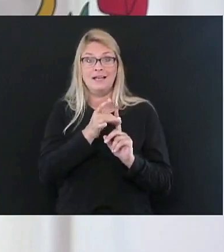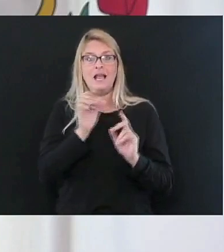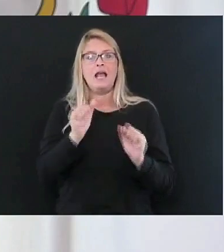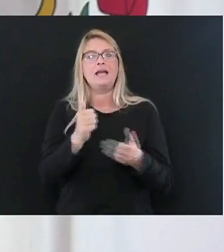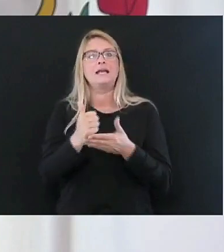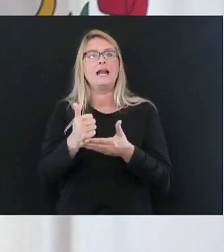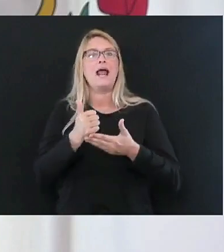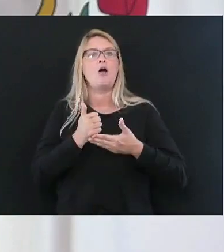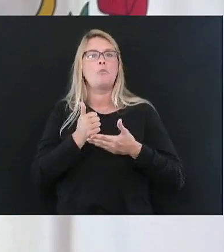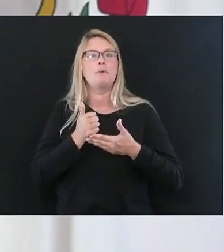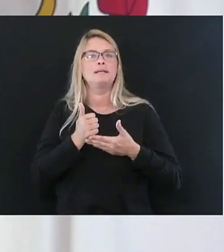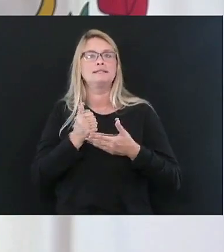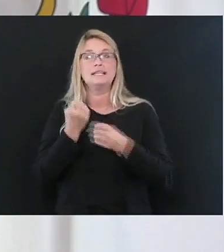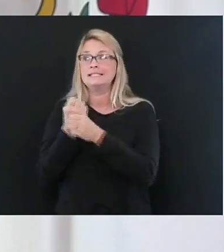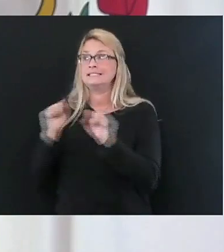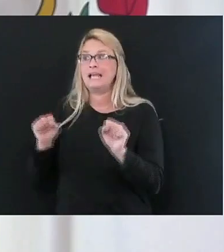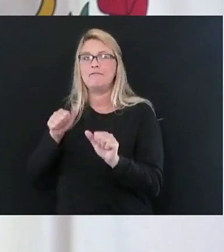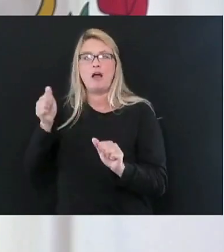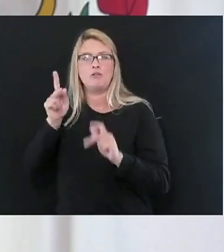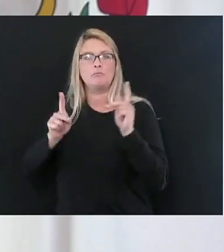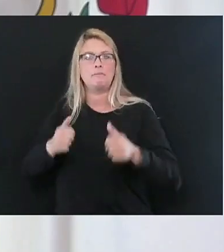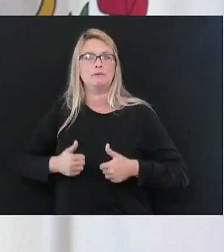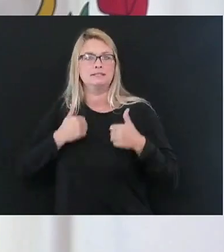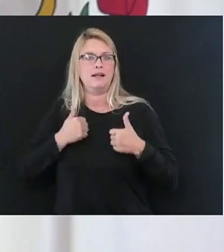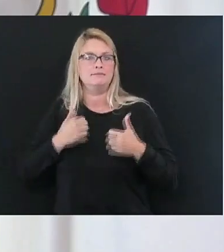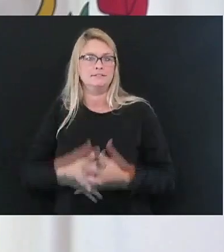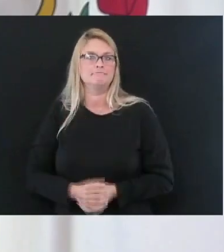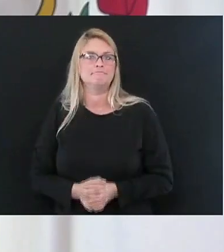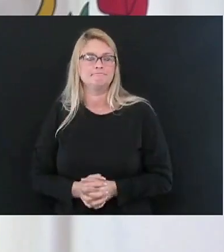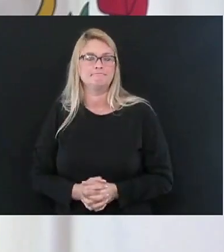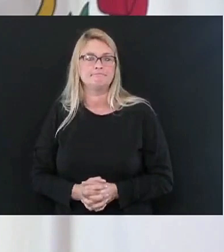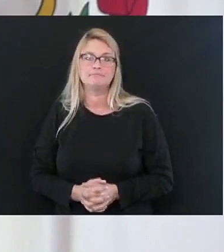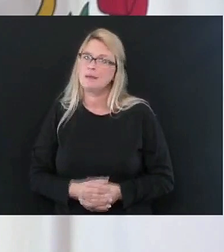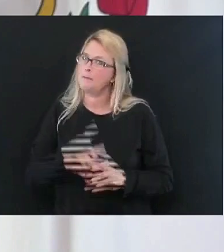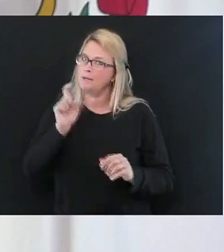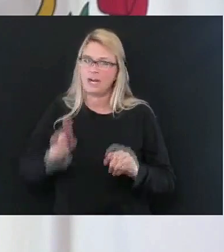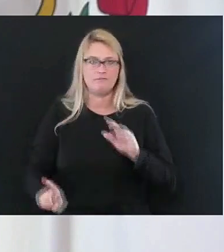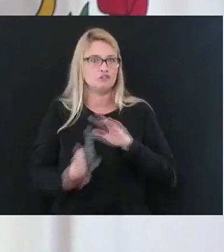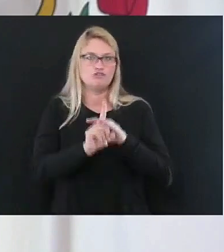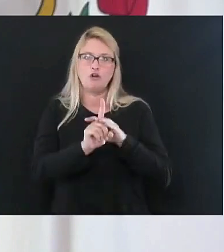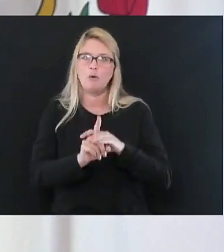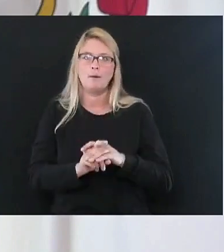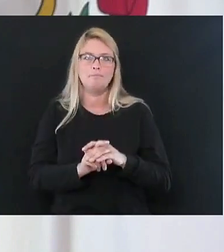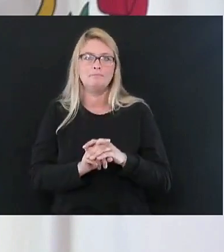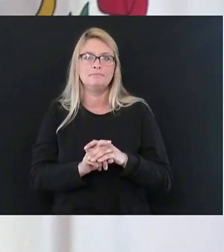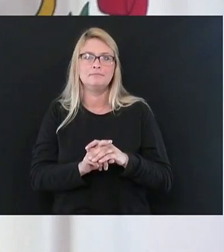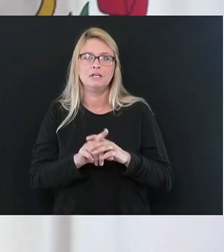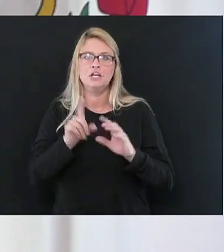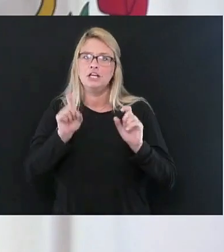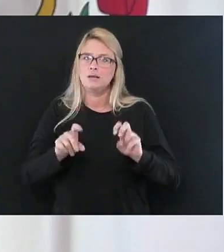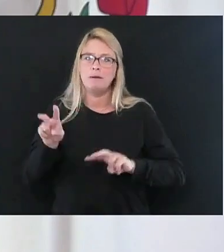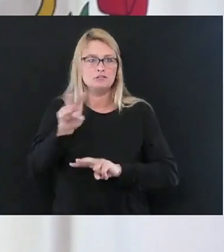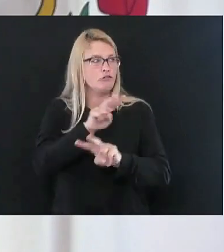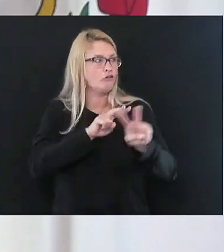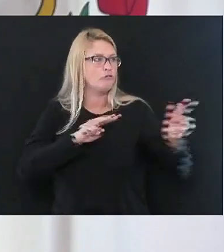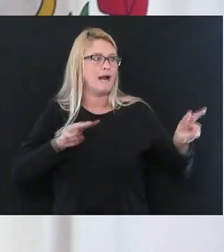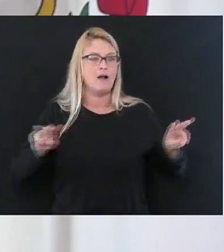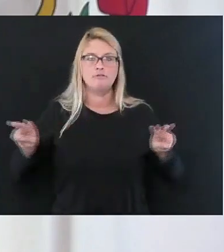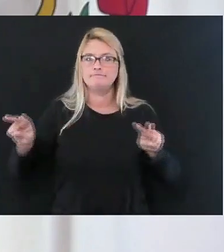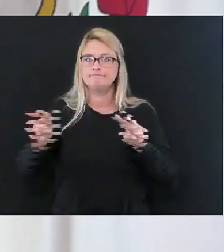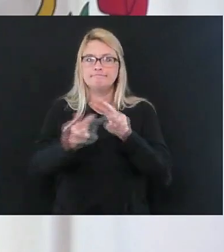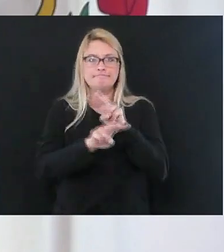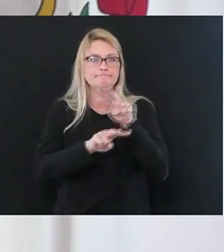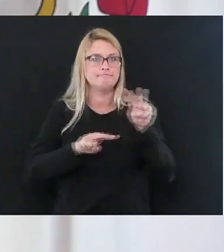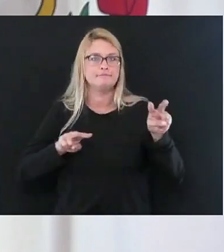us to saving additional lives. You got to show up. You got to look around. There's really